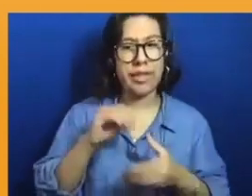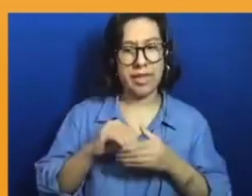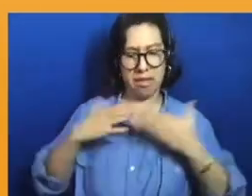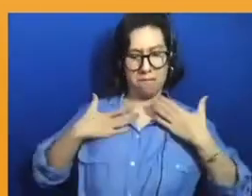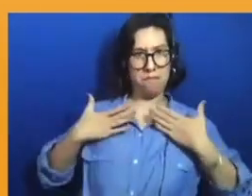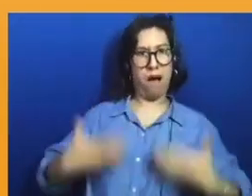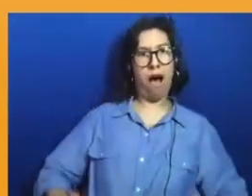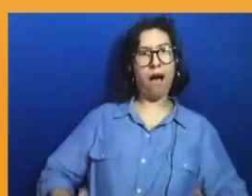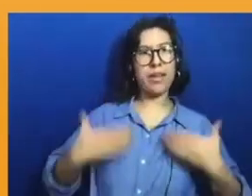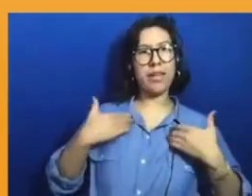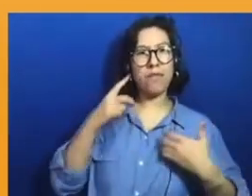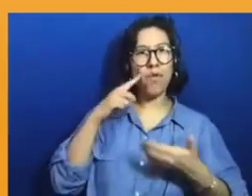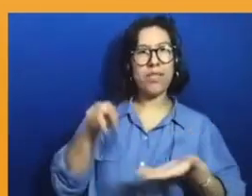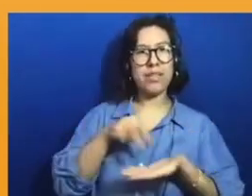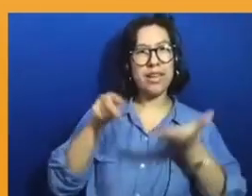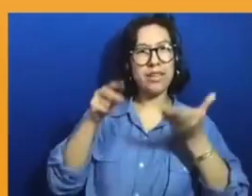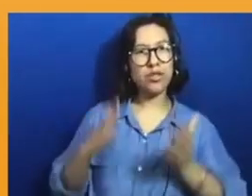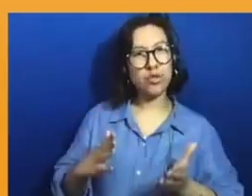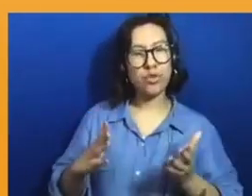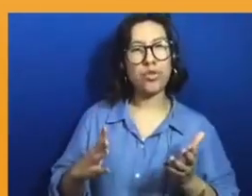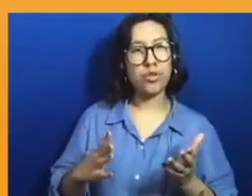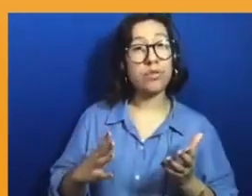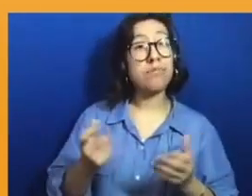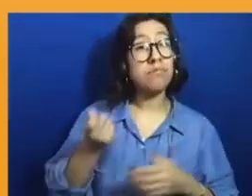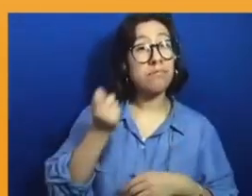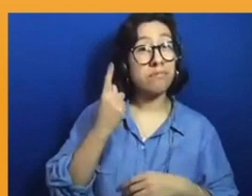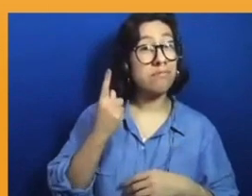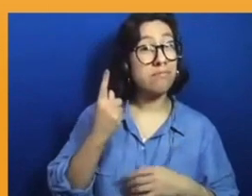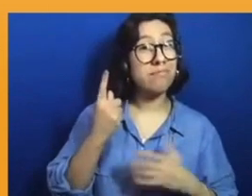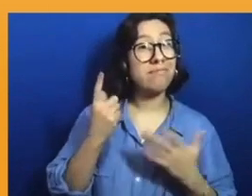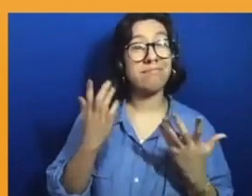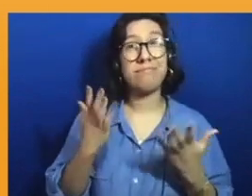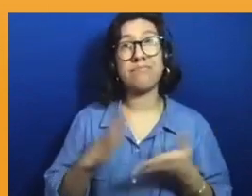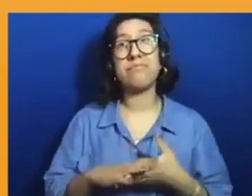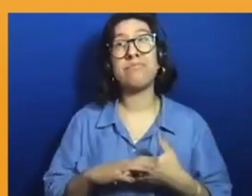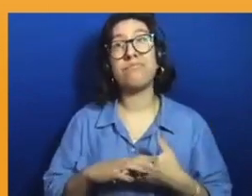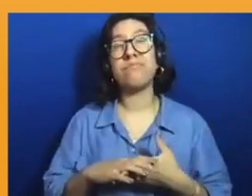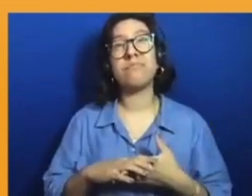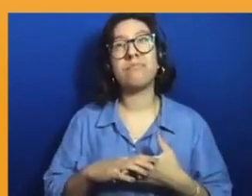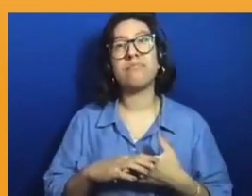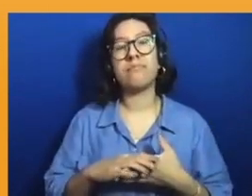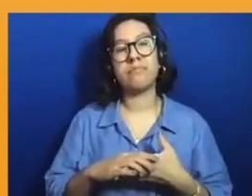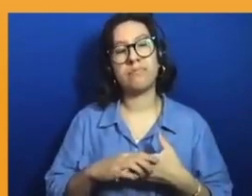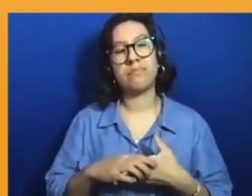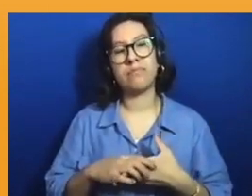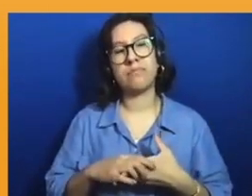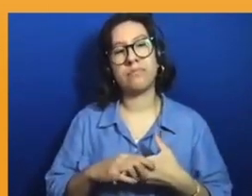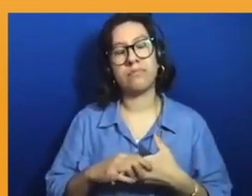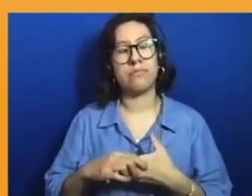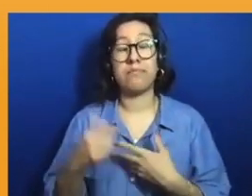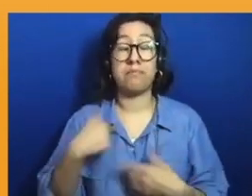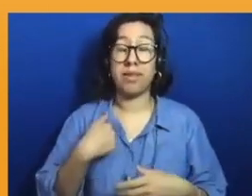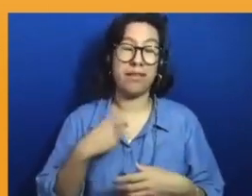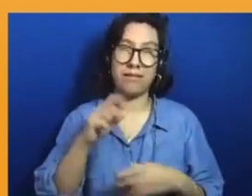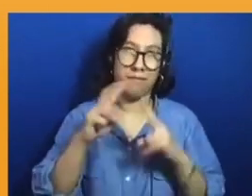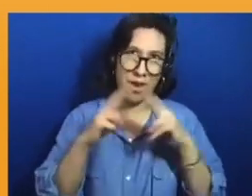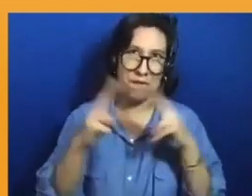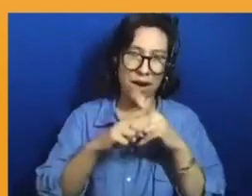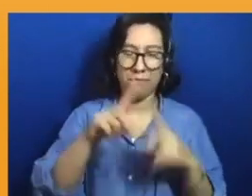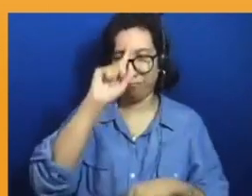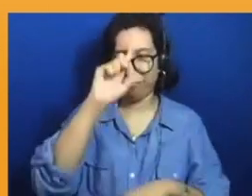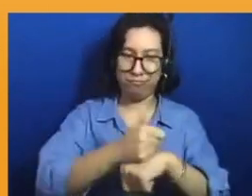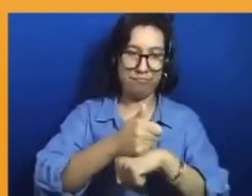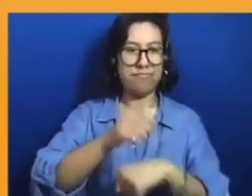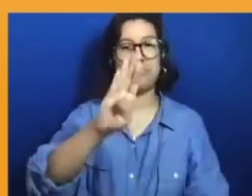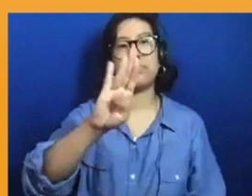a dancer, but I find that, especially, you know, I'm so biased, but when my brother plays